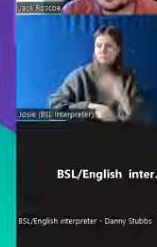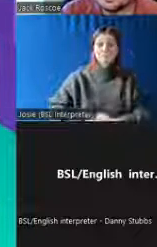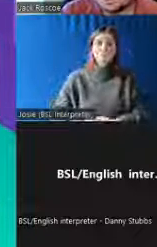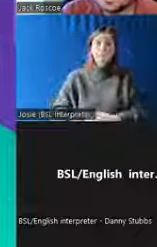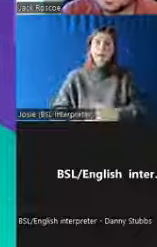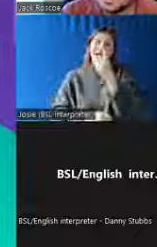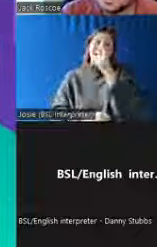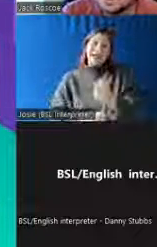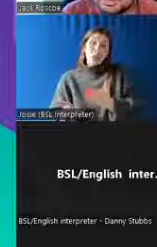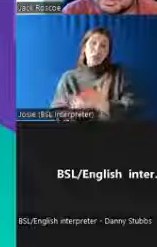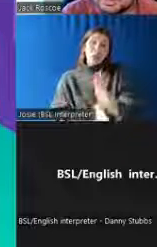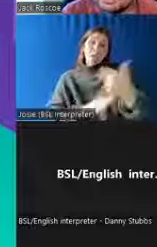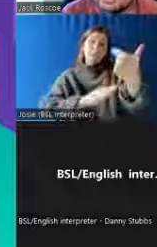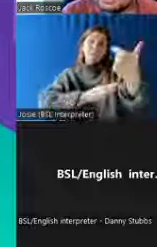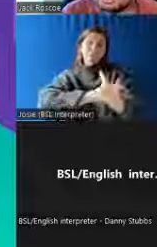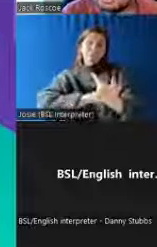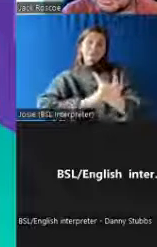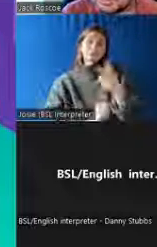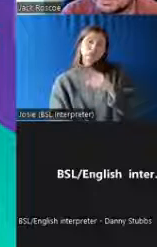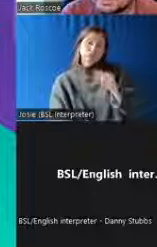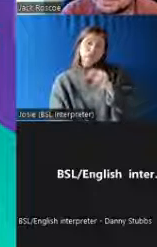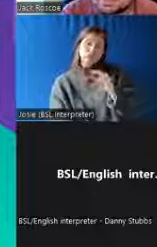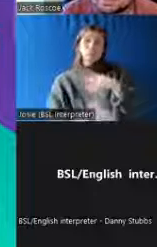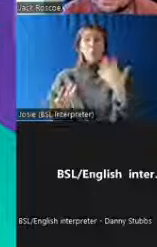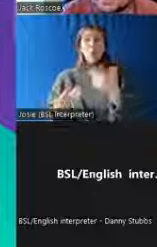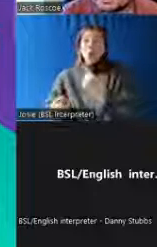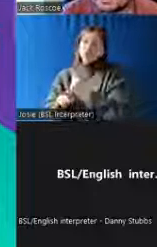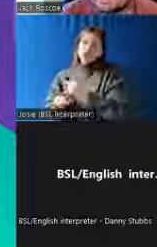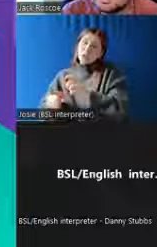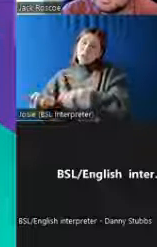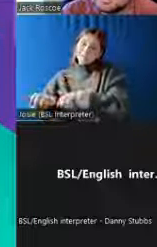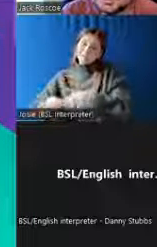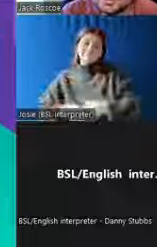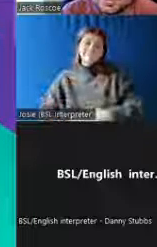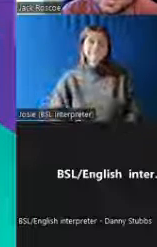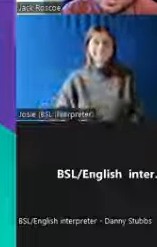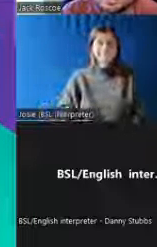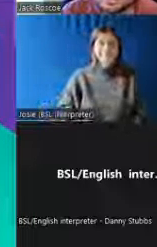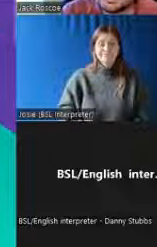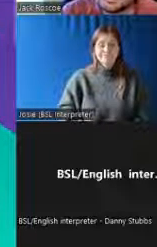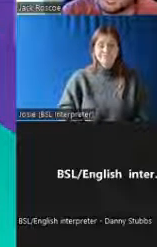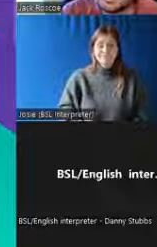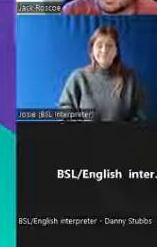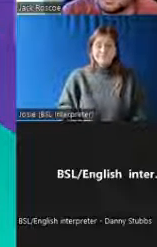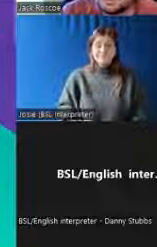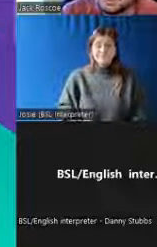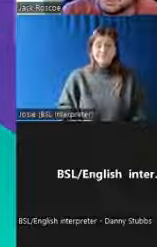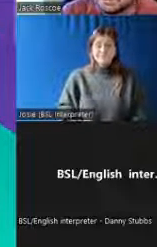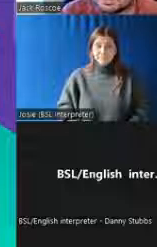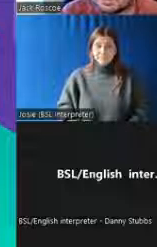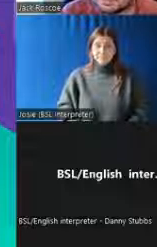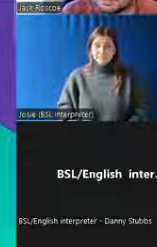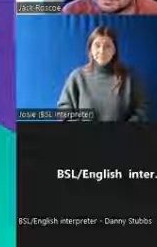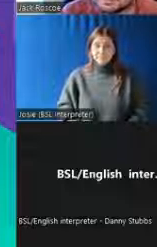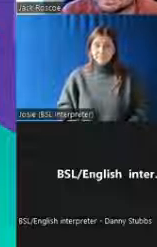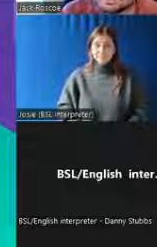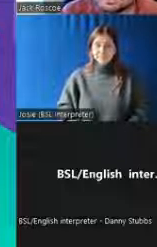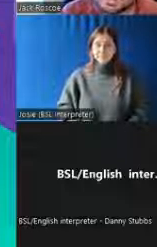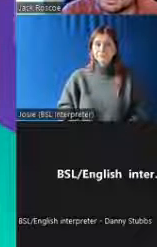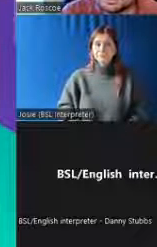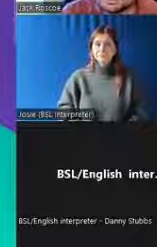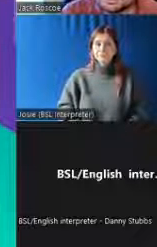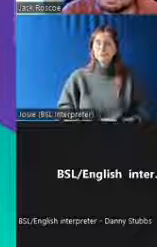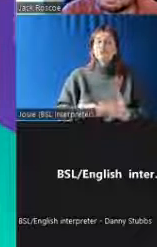So let's look at a couple of larger and more publicized examples to get the ball rolling. So these might not be perfect examples for